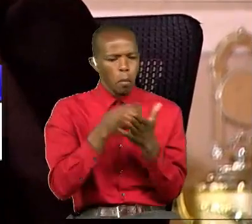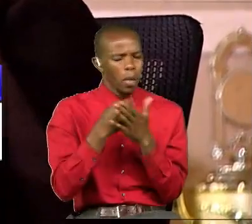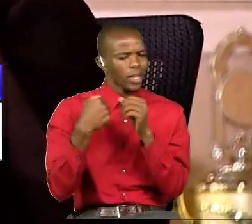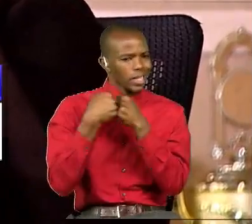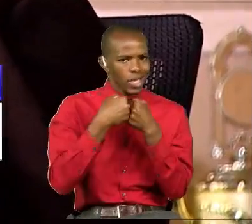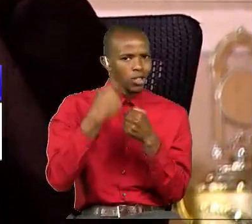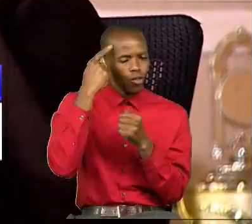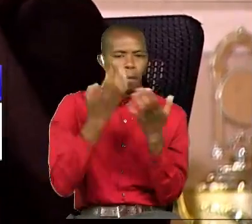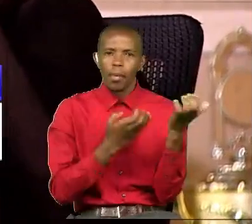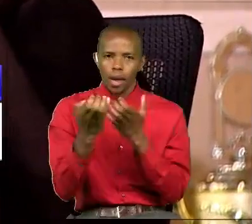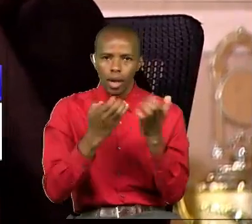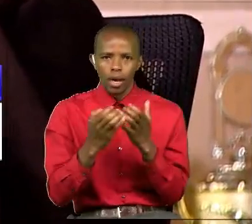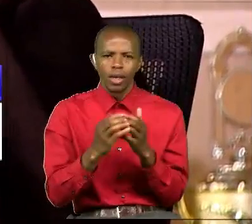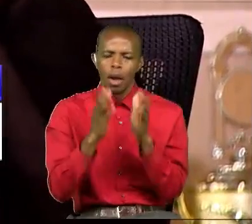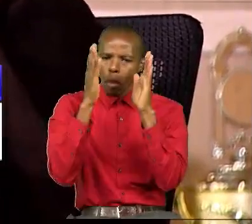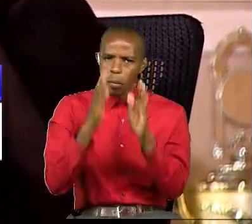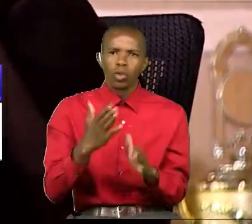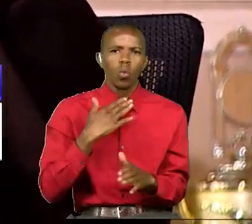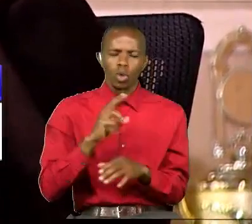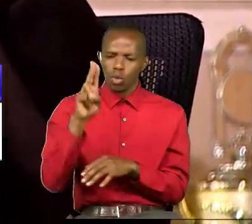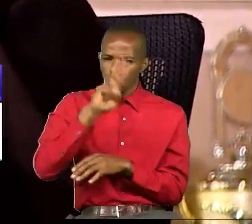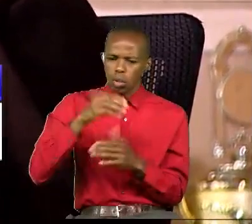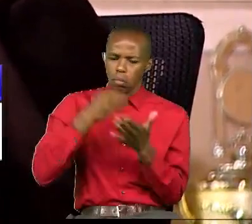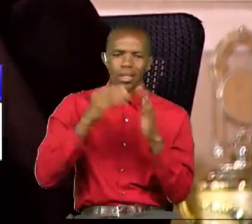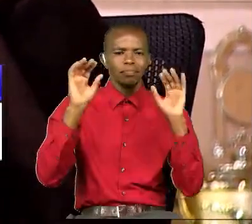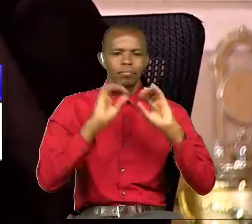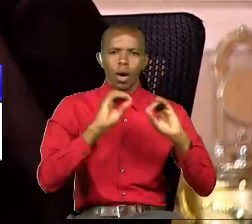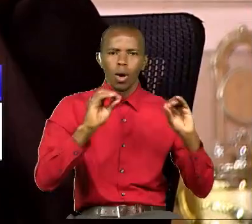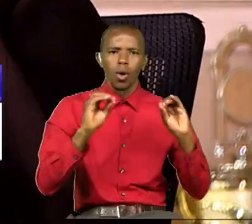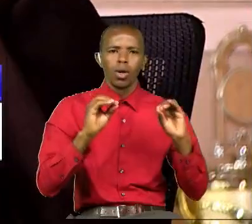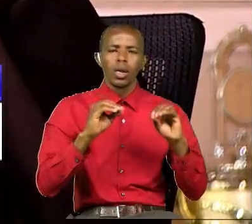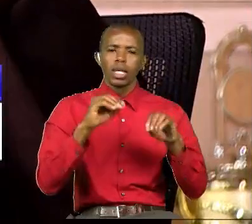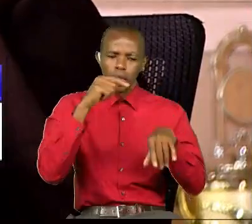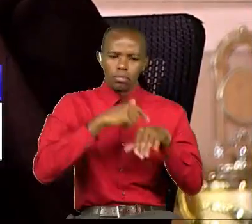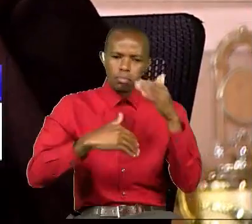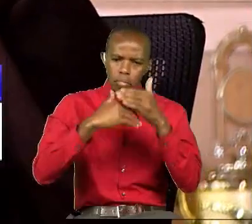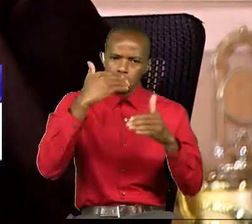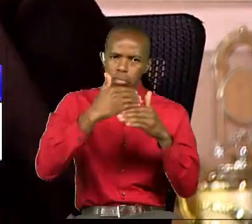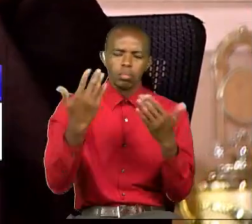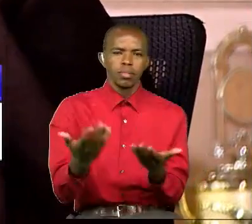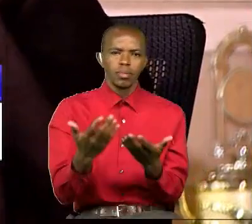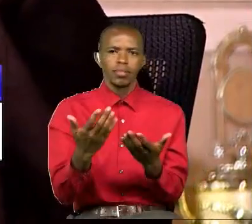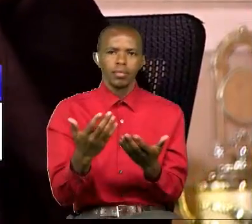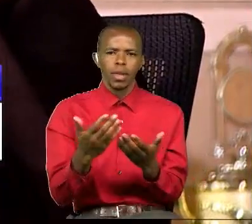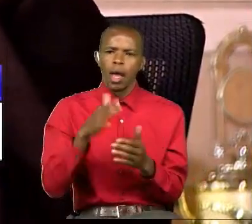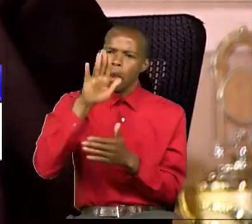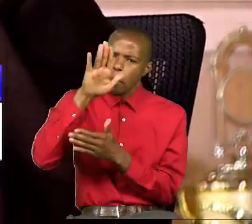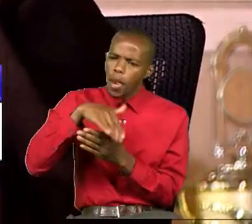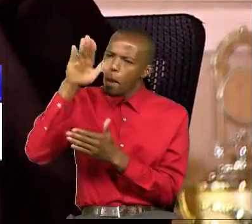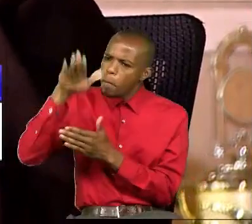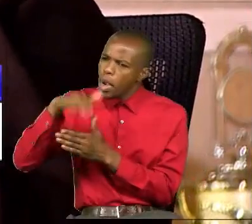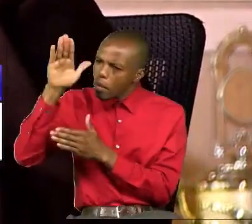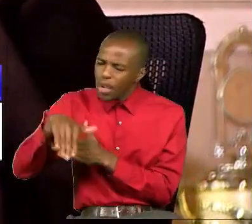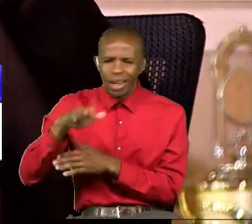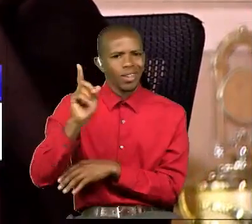for businesses, and no one wanted to spend a significant amount of money on infrastructure. So whether it's overheads, painting an office, hiring